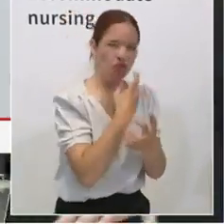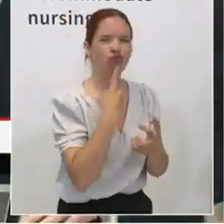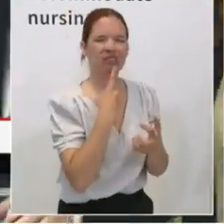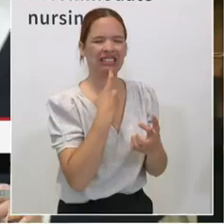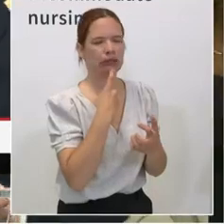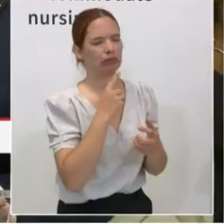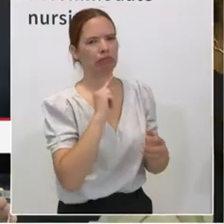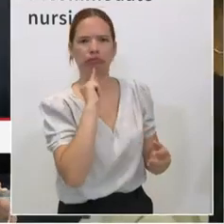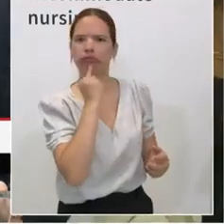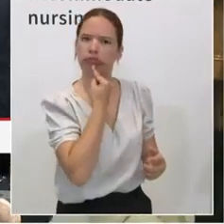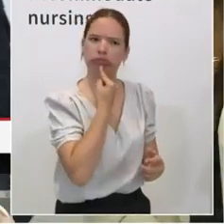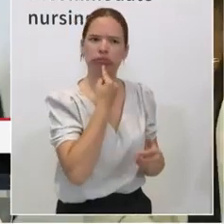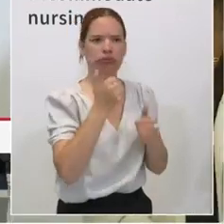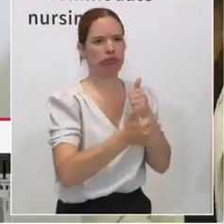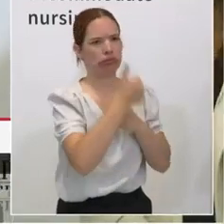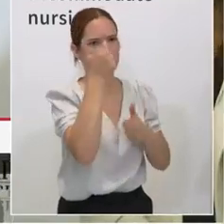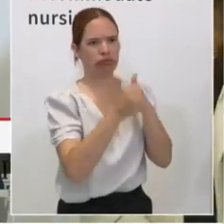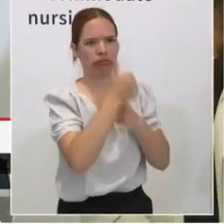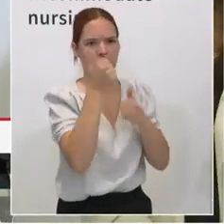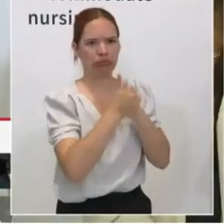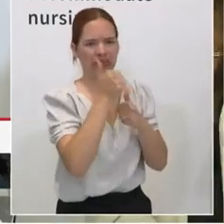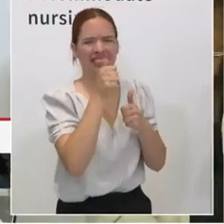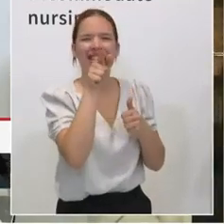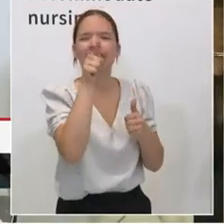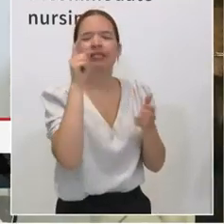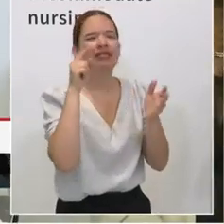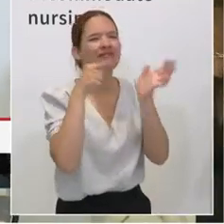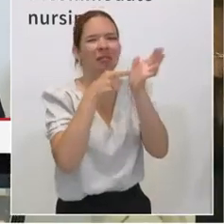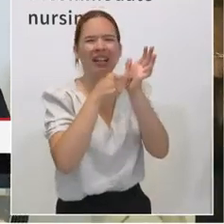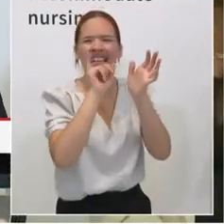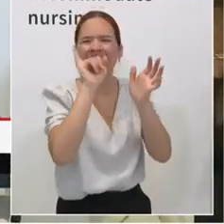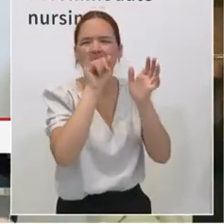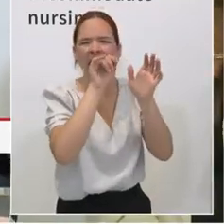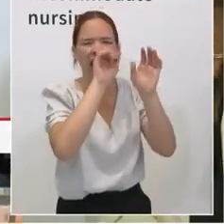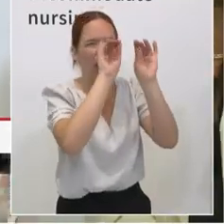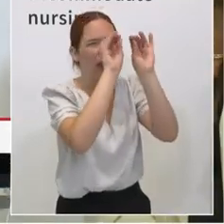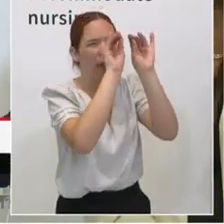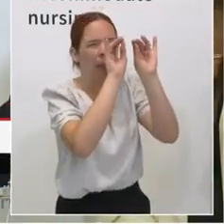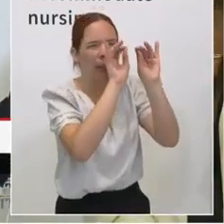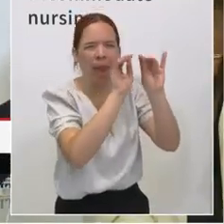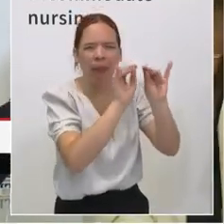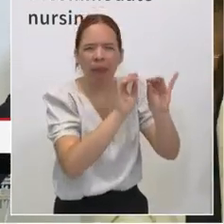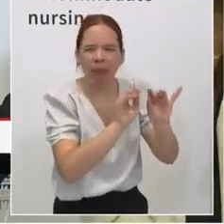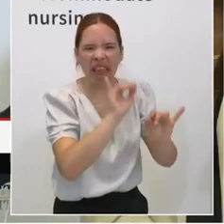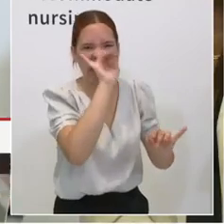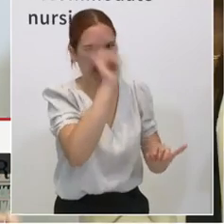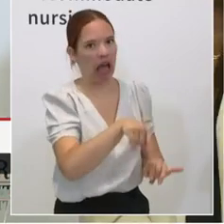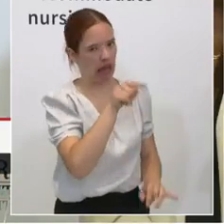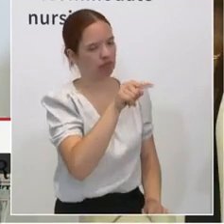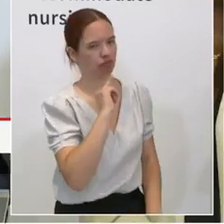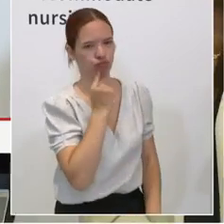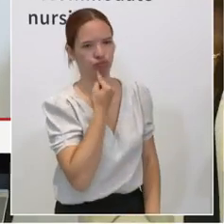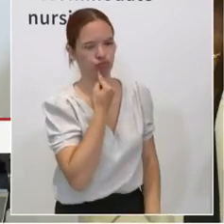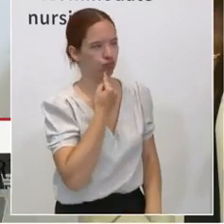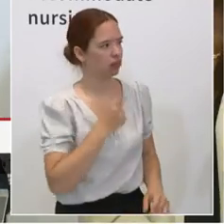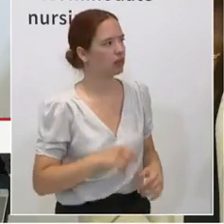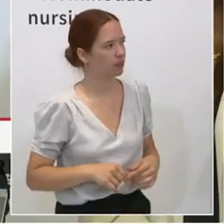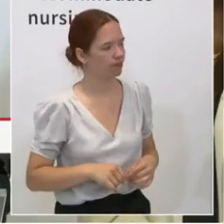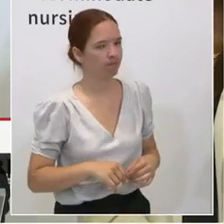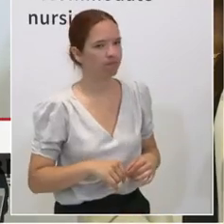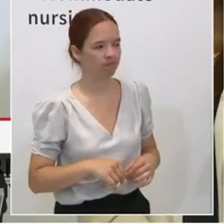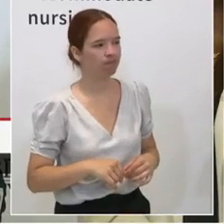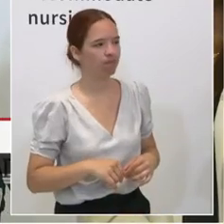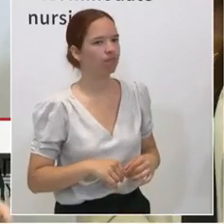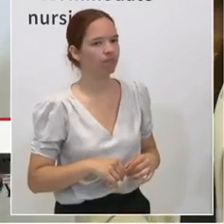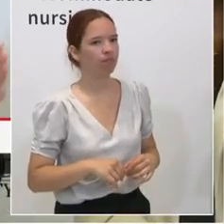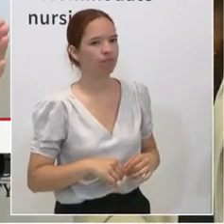Yeah, and I just want to add to that. So there's a daily rhythm that Director Rodriguez's agency convenes